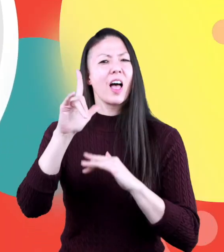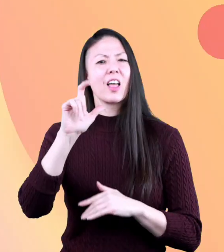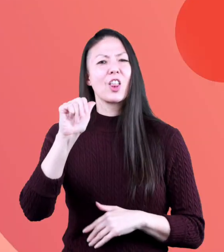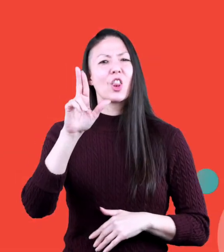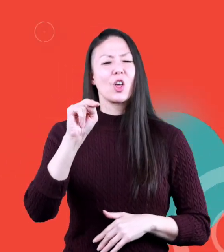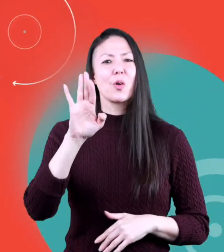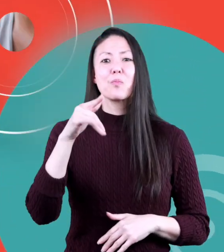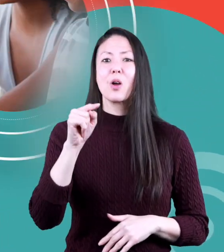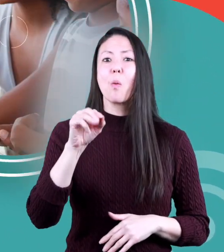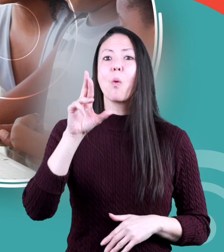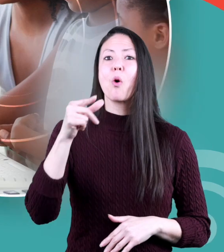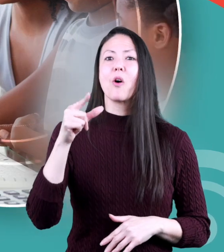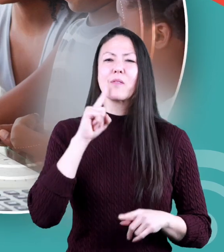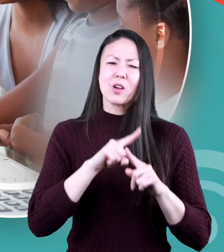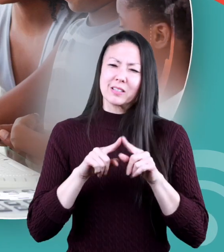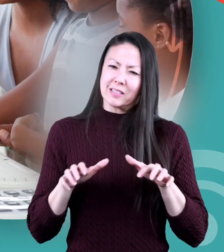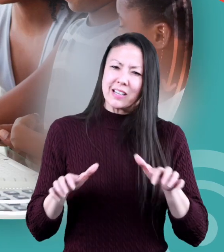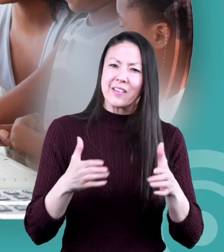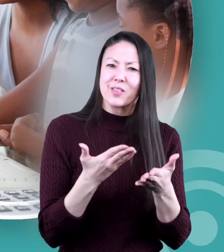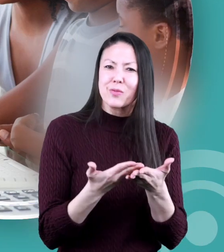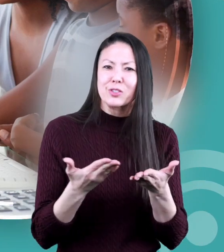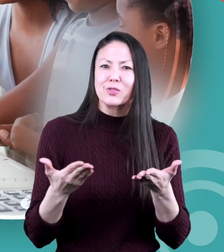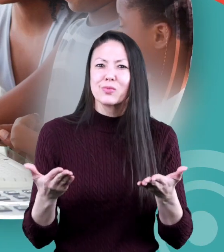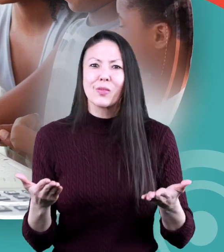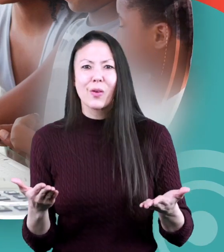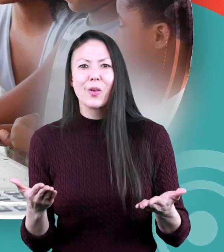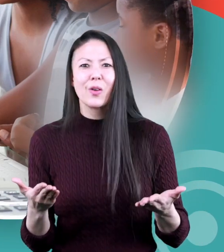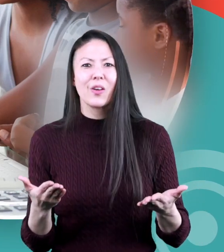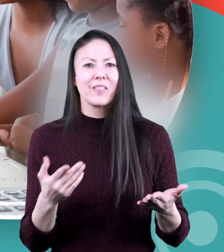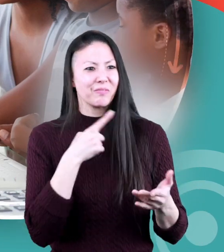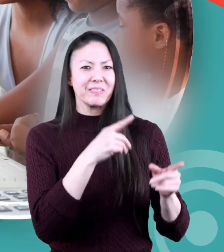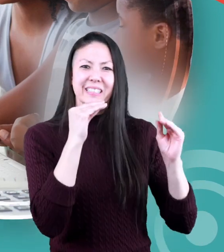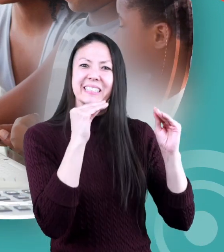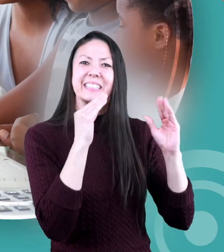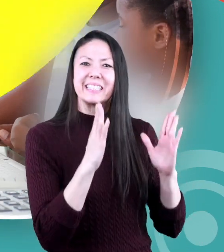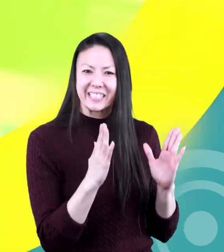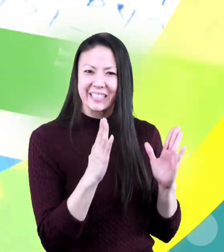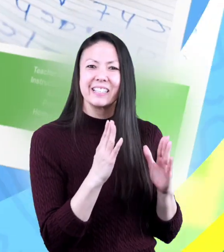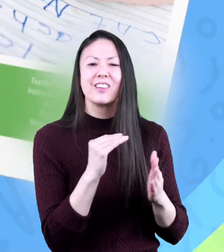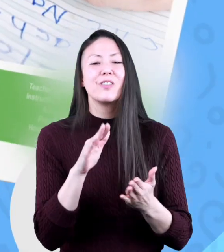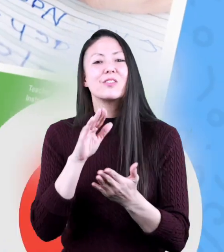Visit us at learnbright.org for thousands of free